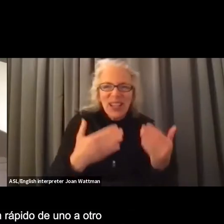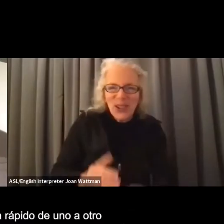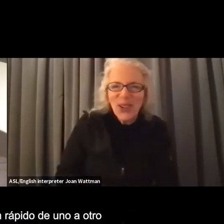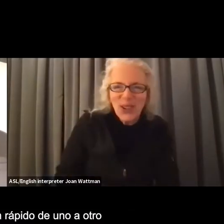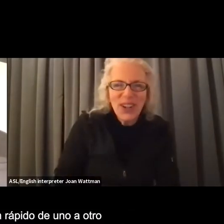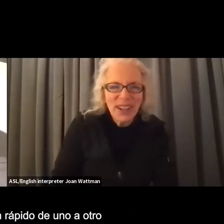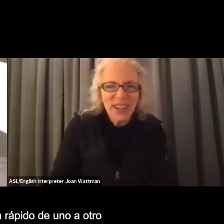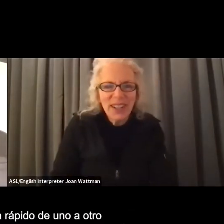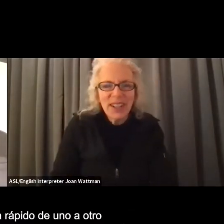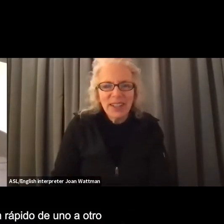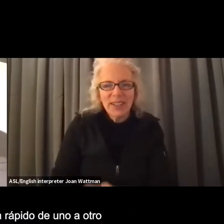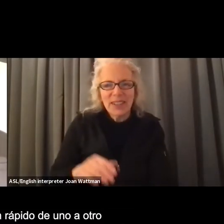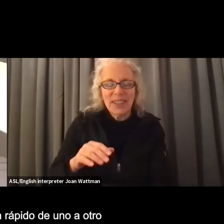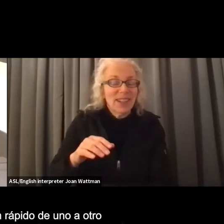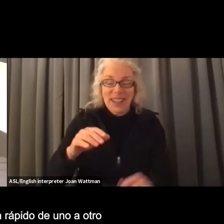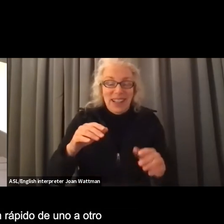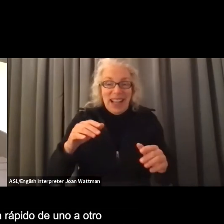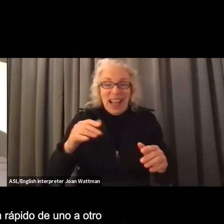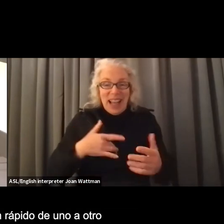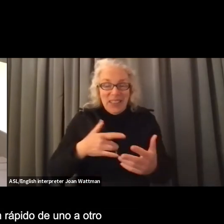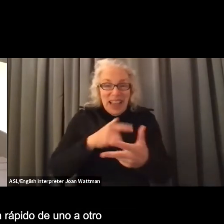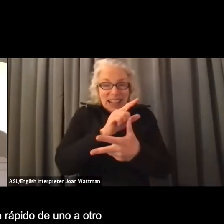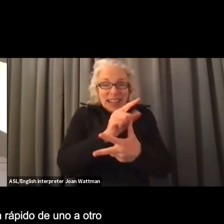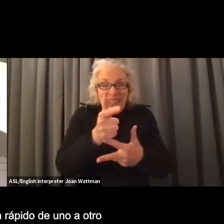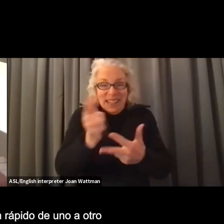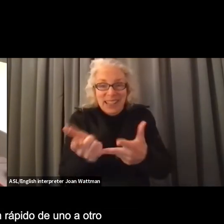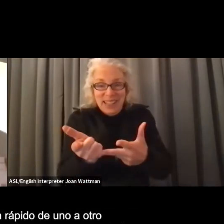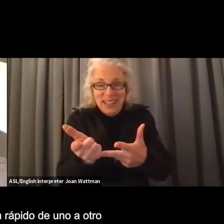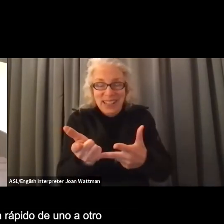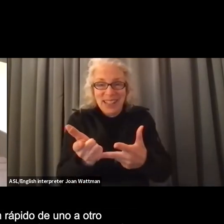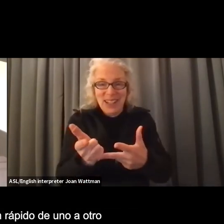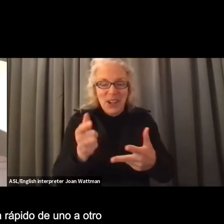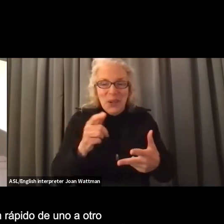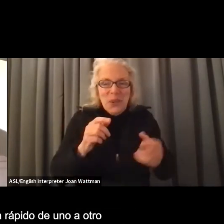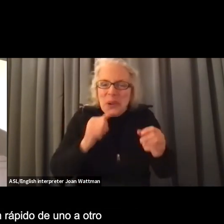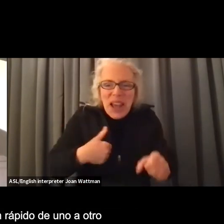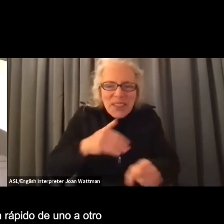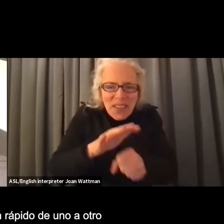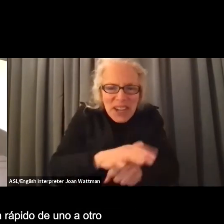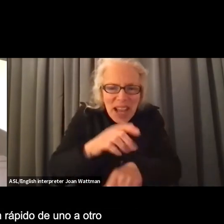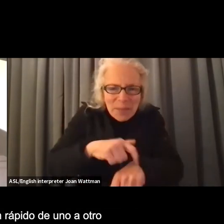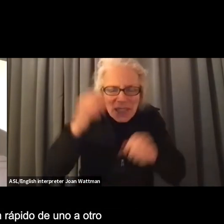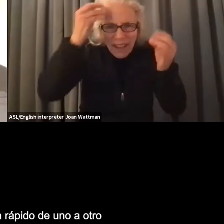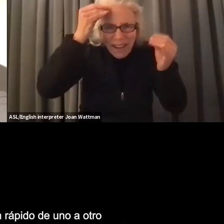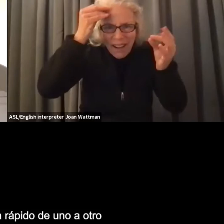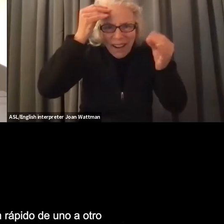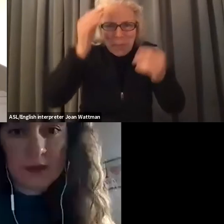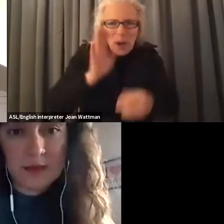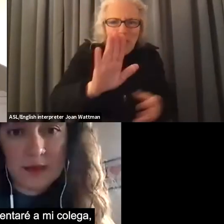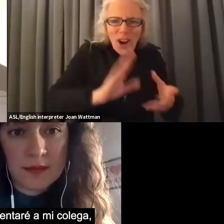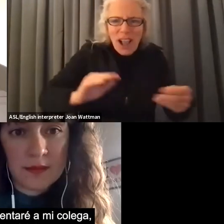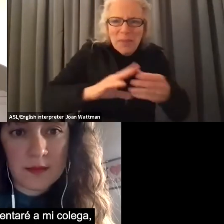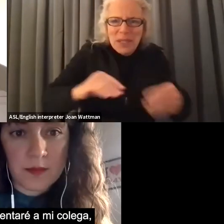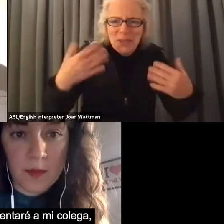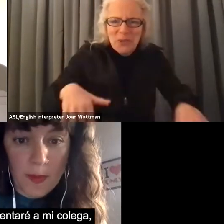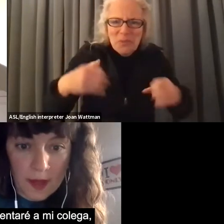It's hard to go so quickly from one to another without time to absorb your powerful remarks.